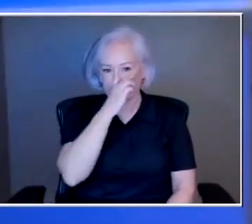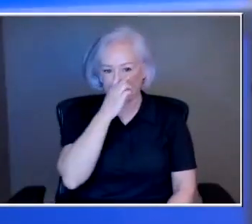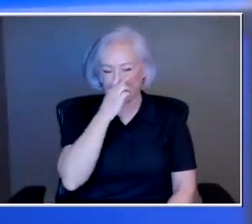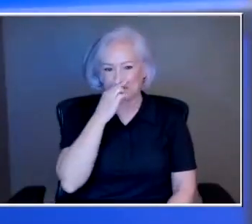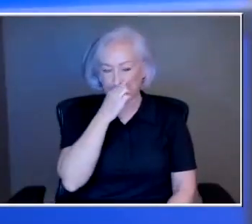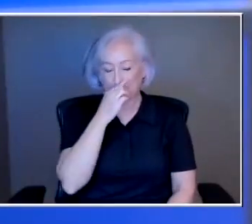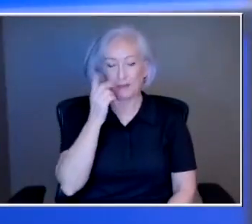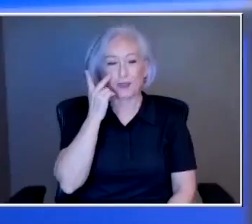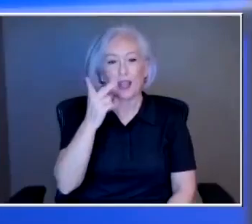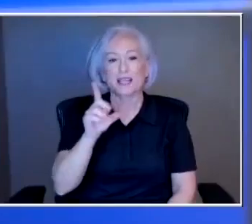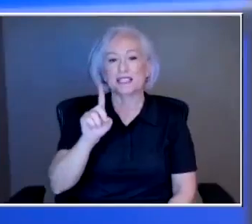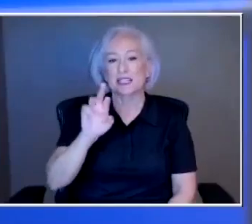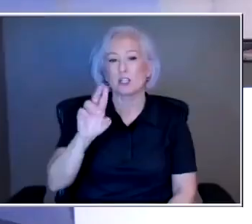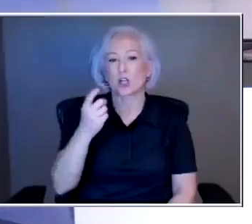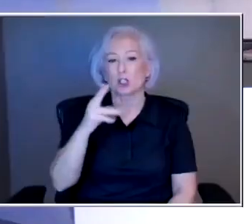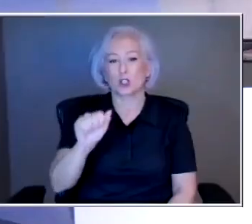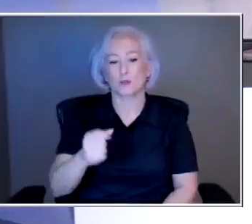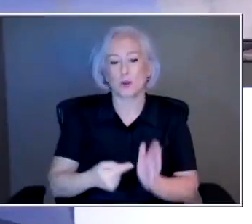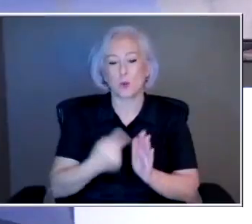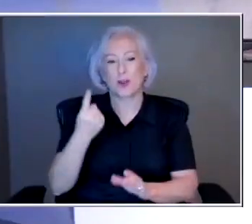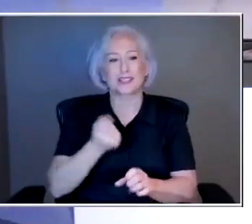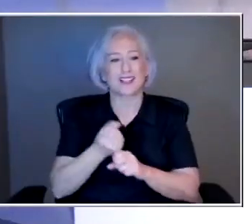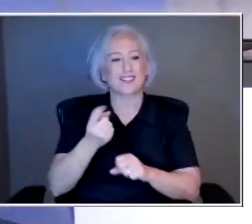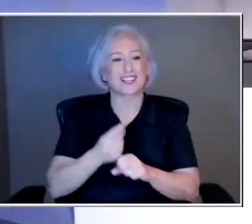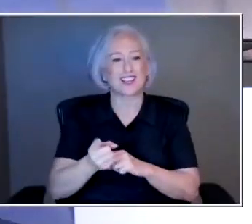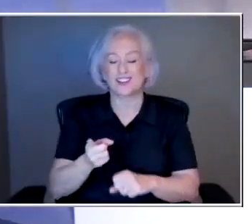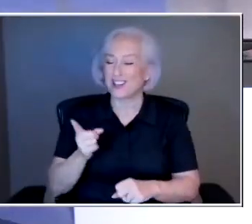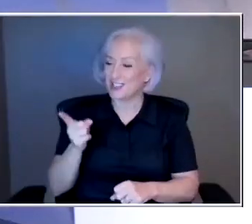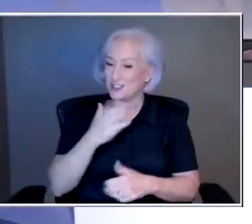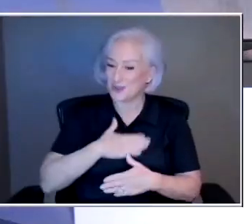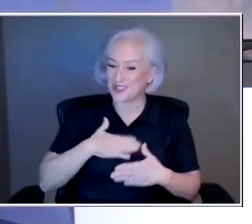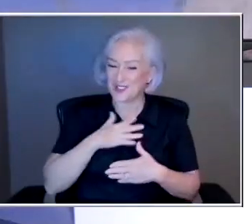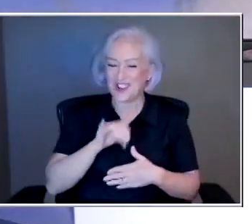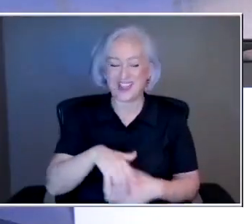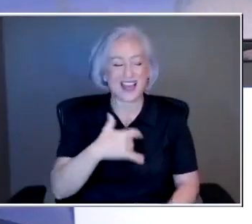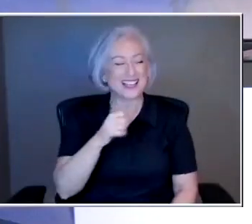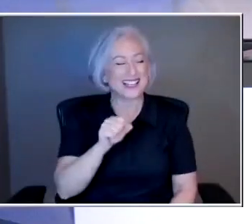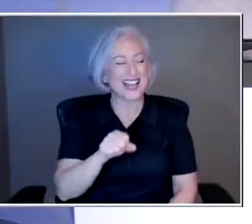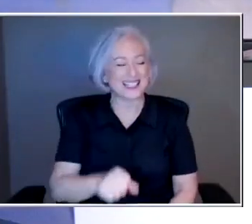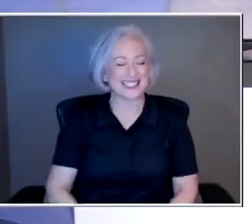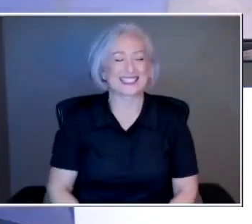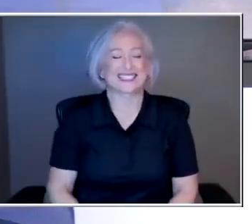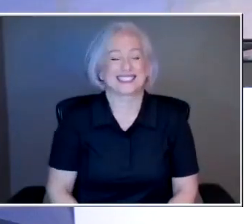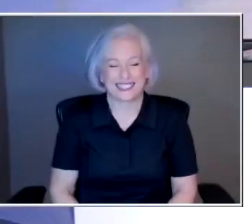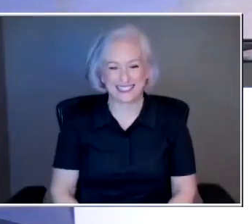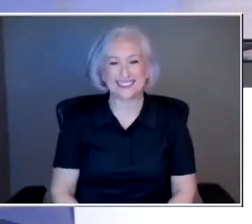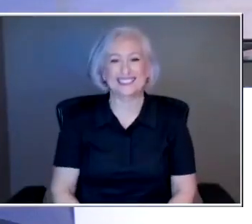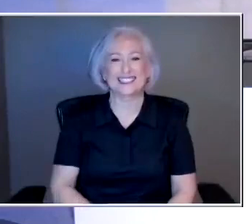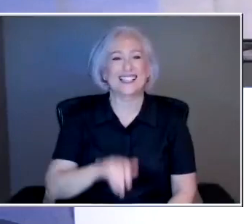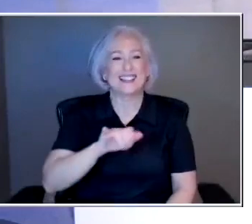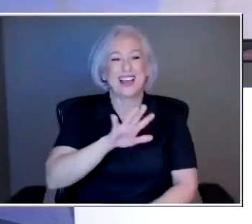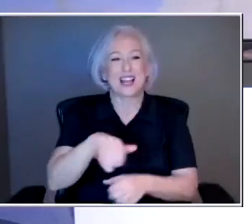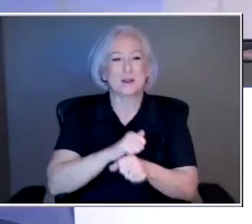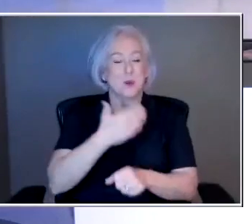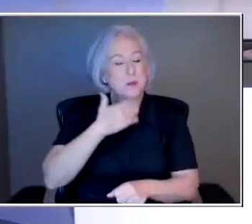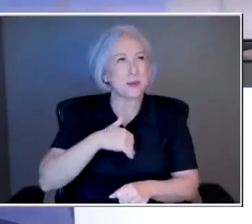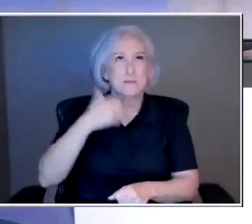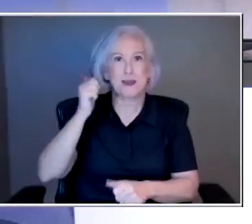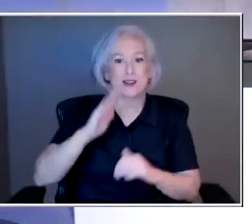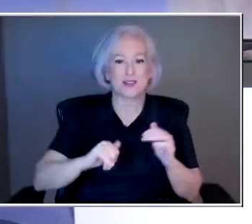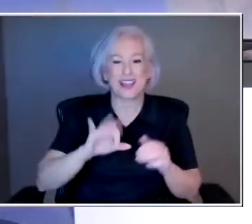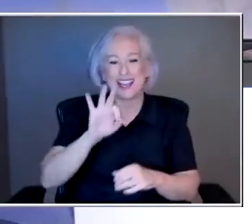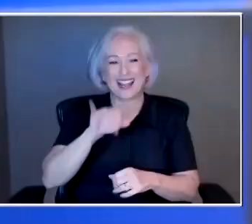year. And I bet you enjoy that. yeah, it is. You two get back together. These appointments are way better than they were 9 years ago.